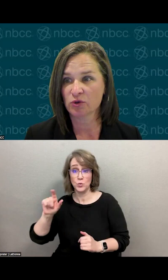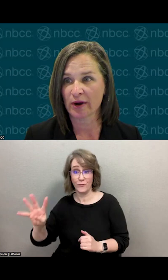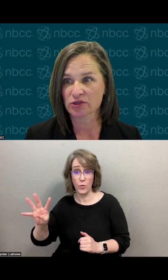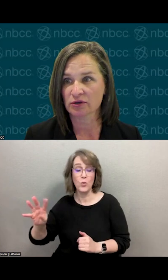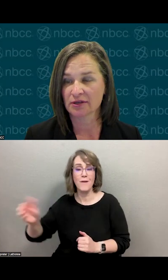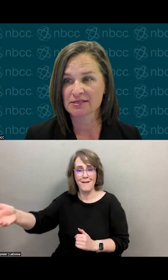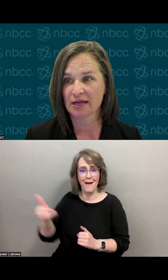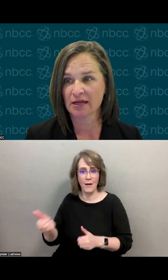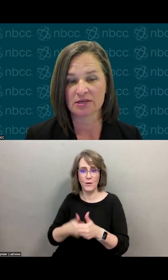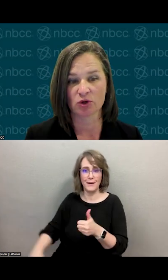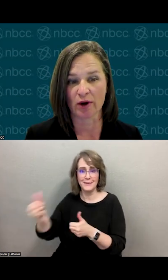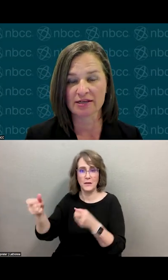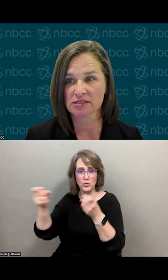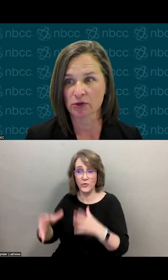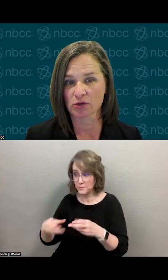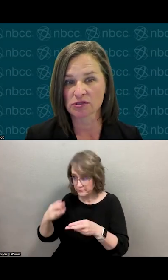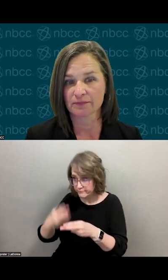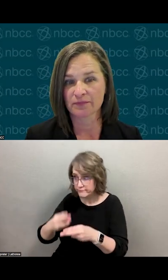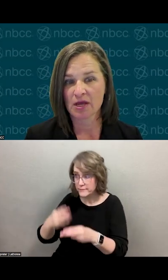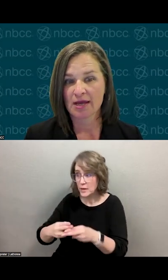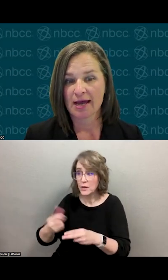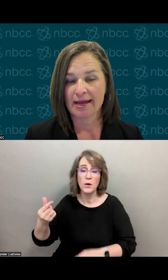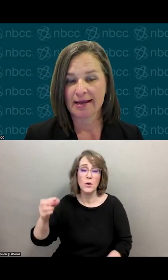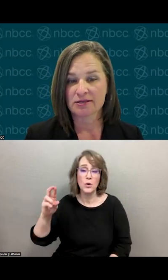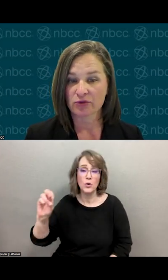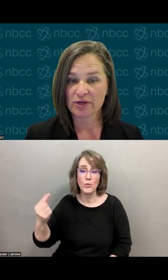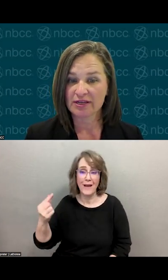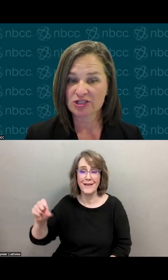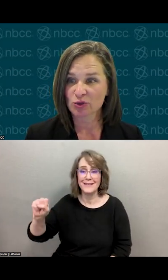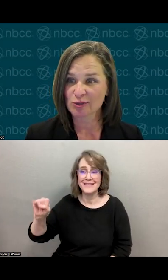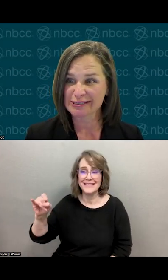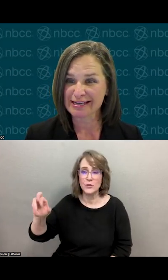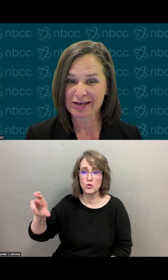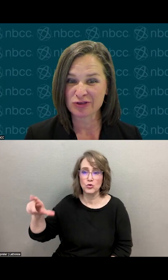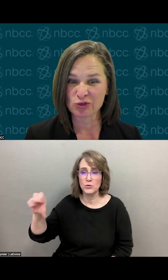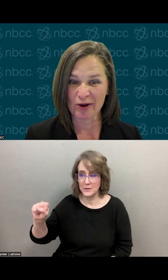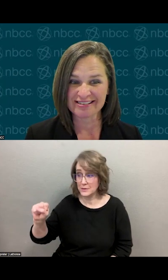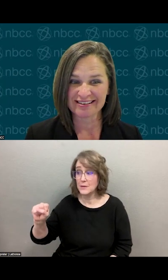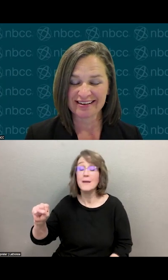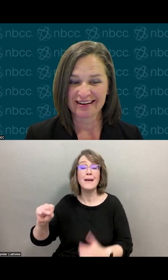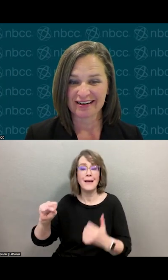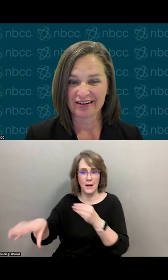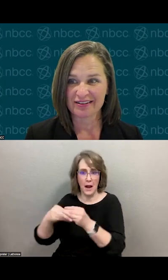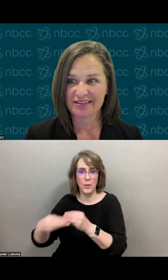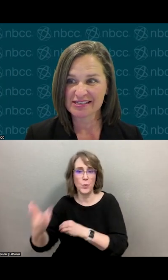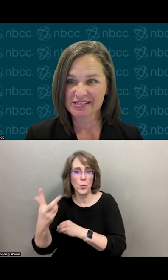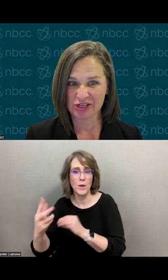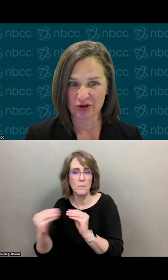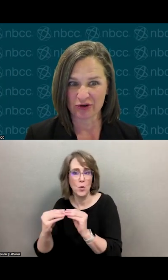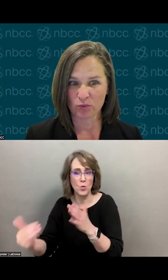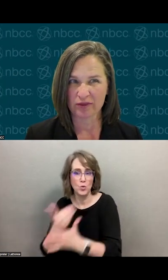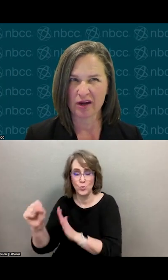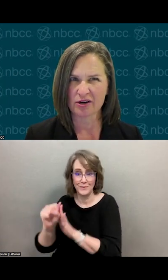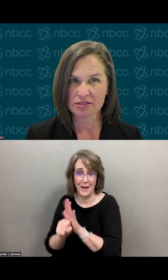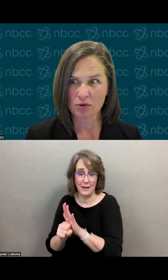executive director. His name is Greg Searles. And 3 additional states have joined this